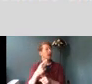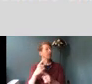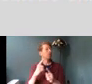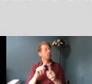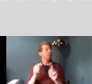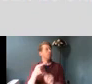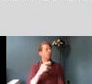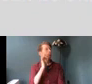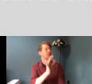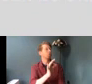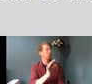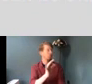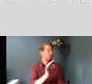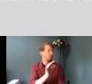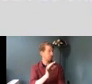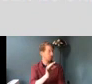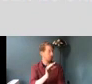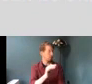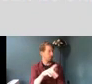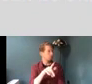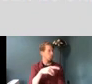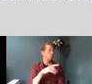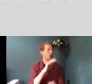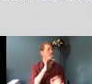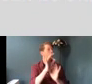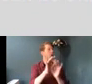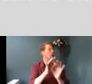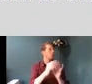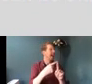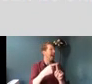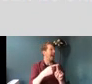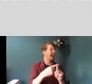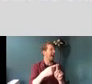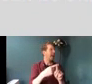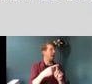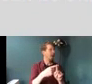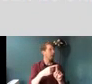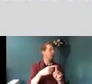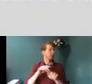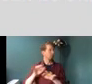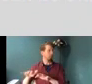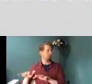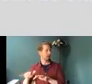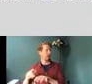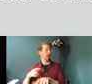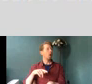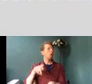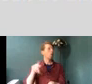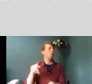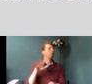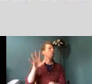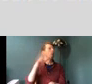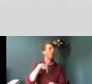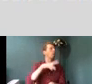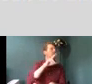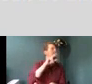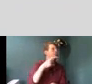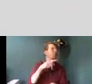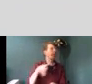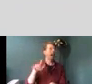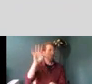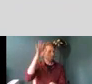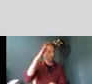well. If you would like to ask questions during the Q&A personally, then I can unmute your mic. Just let us know.